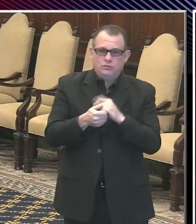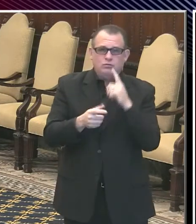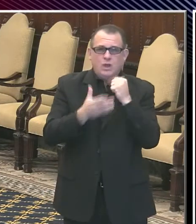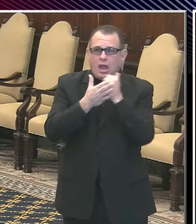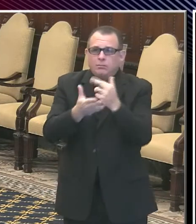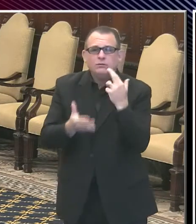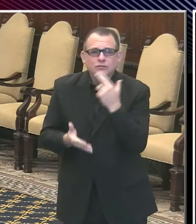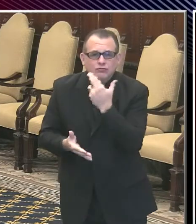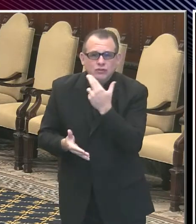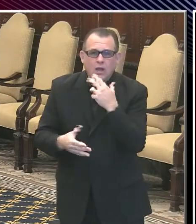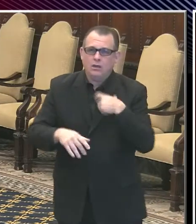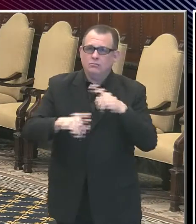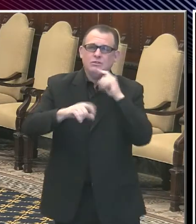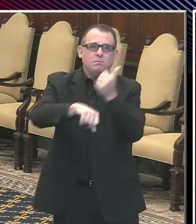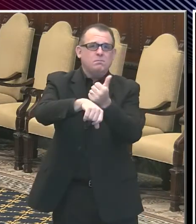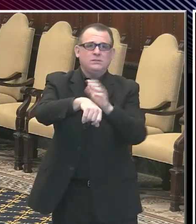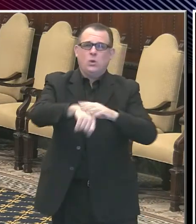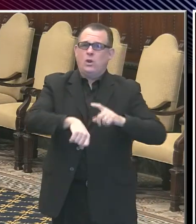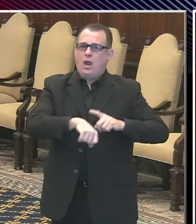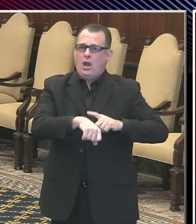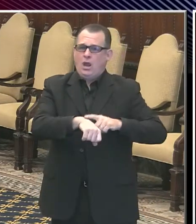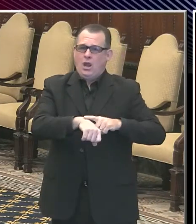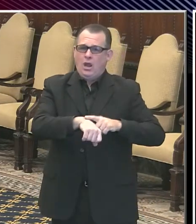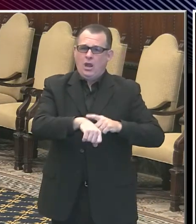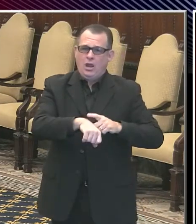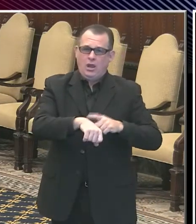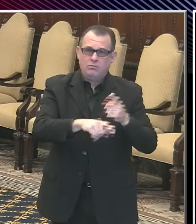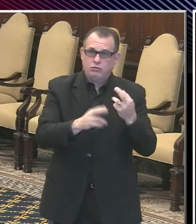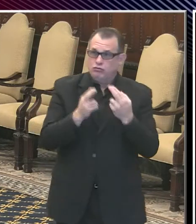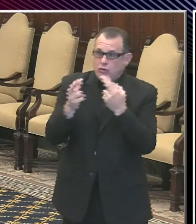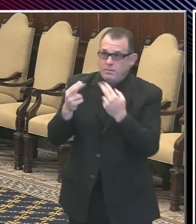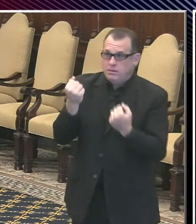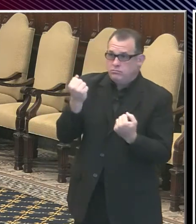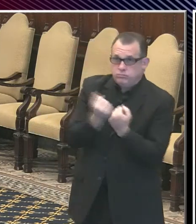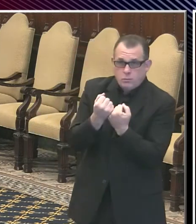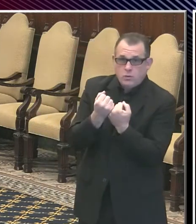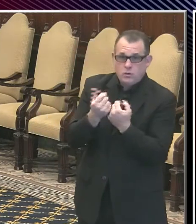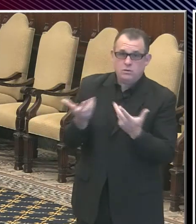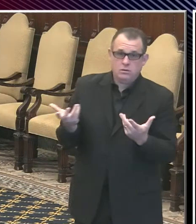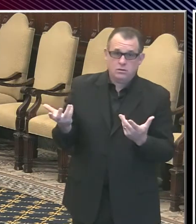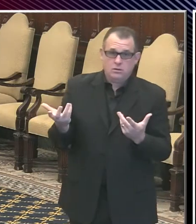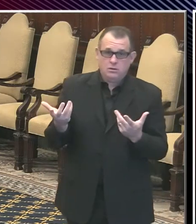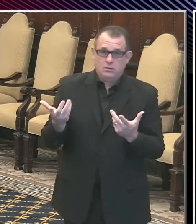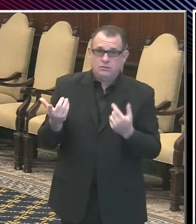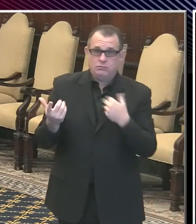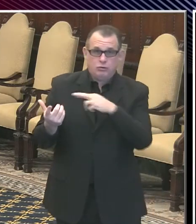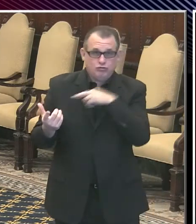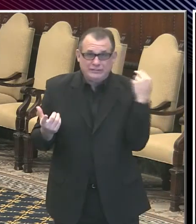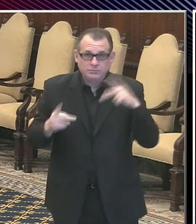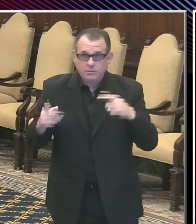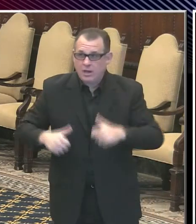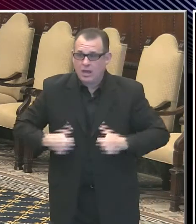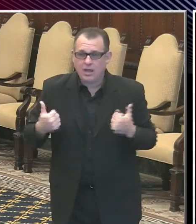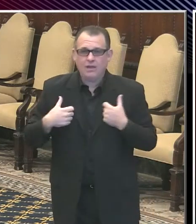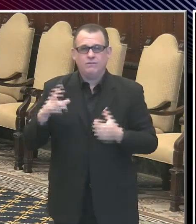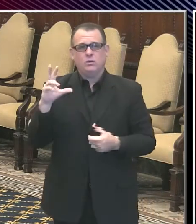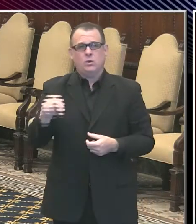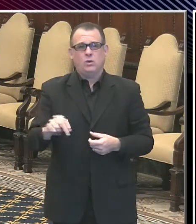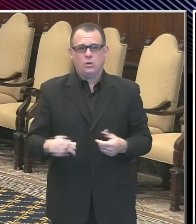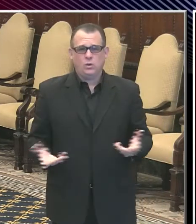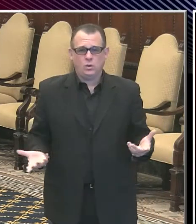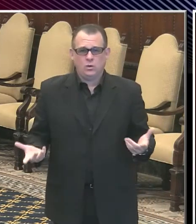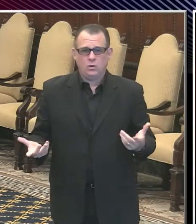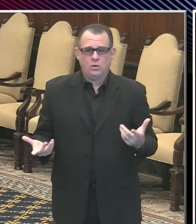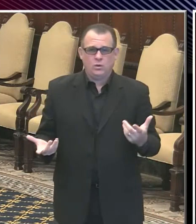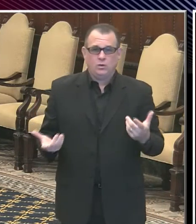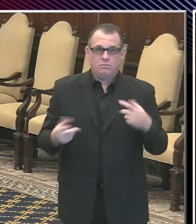I'm not going to recommend or support something that puts people in danger because they're in too close proximity to each other. A